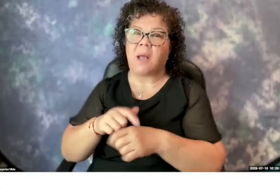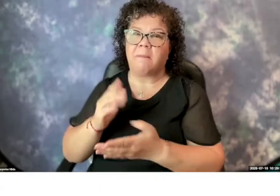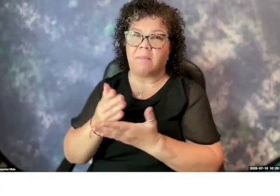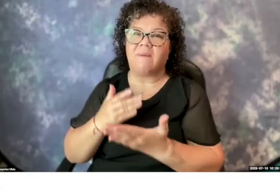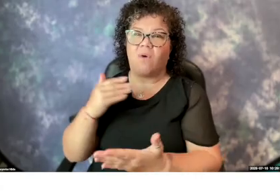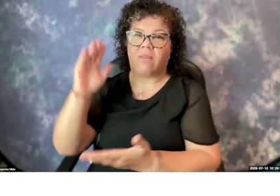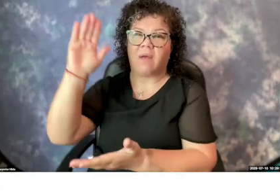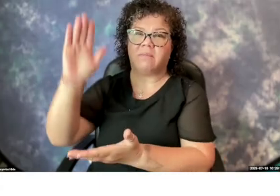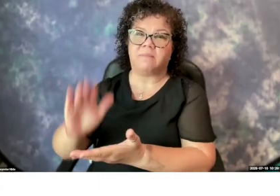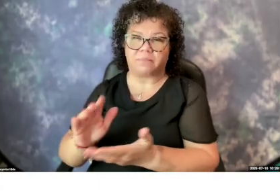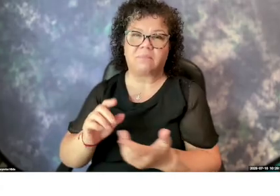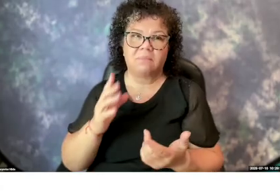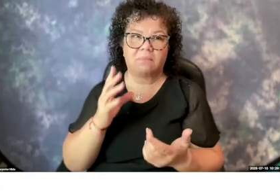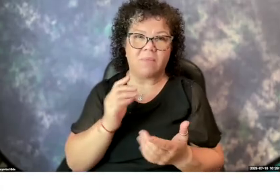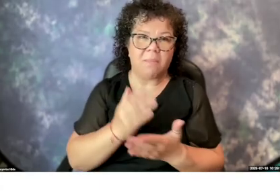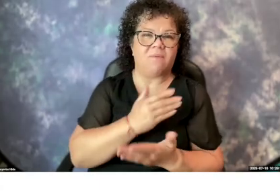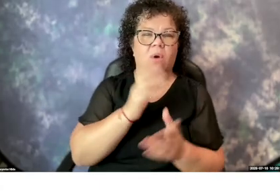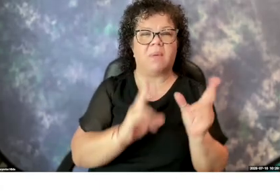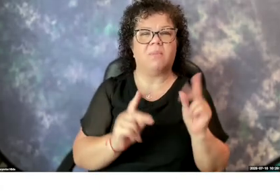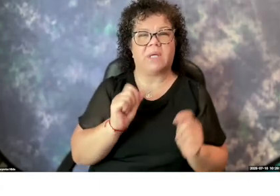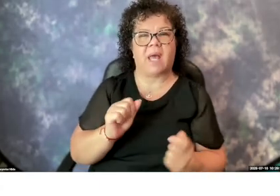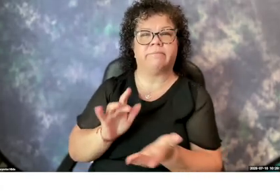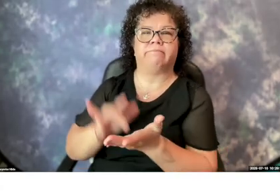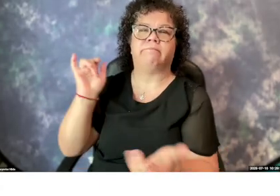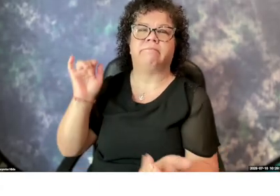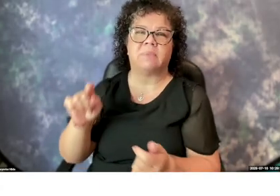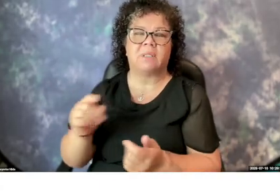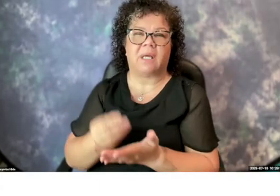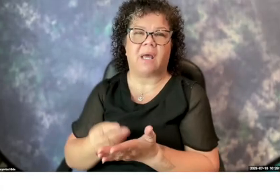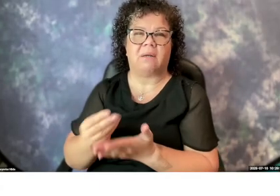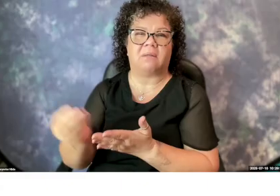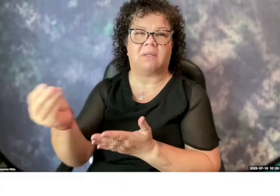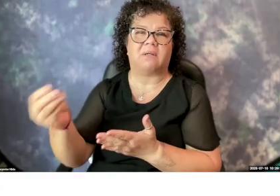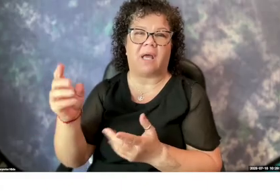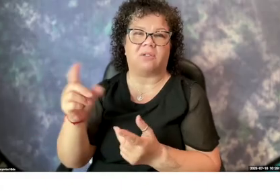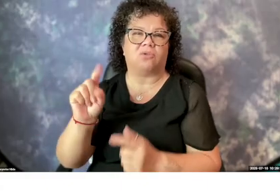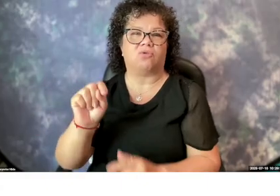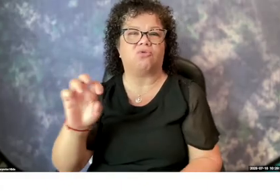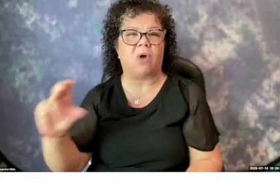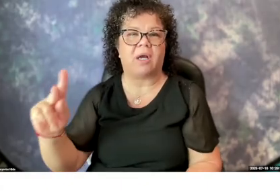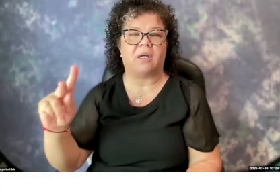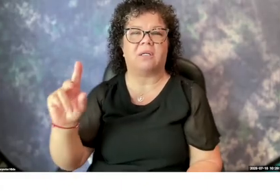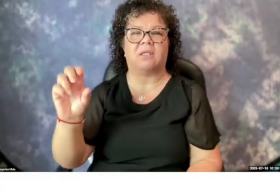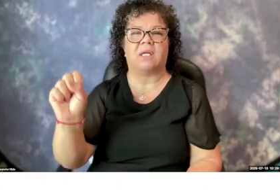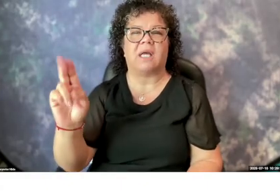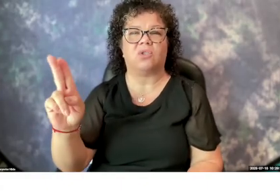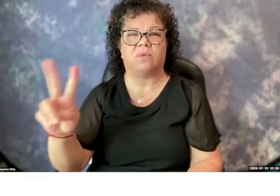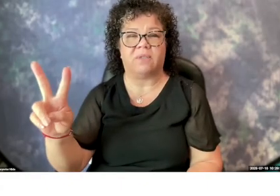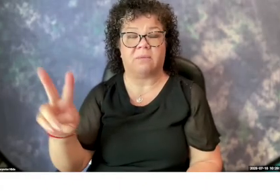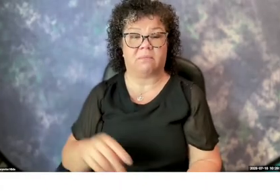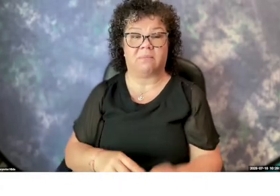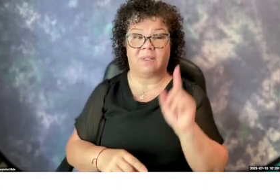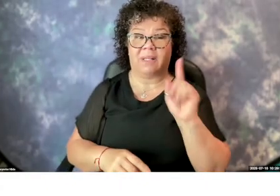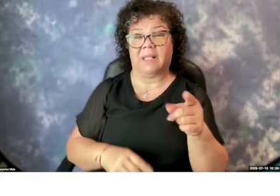to folks to take advantage of to make these vehicles affordable. So I wanted to highlight a couple of things there. This is the end of the slides here. We do